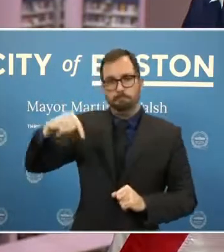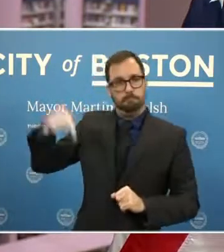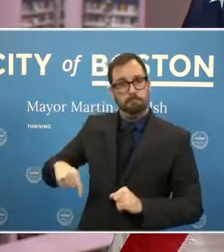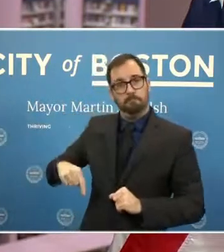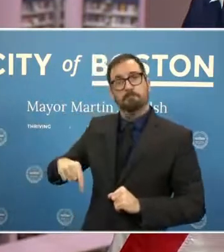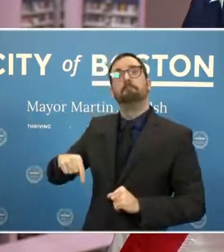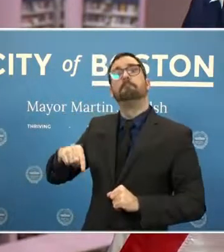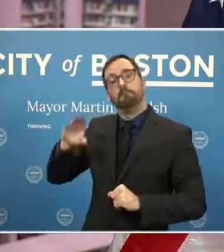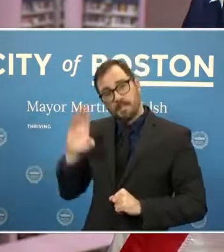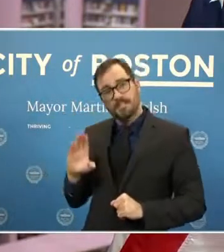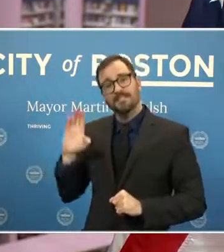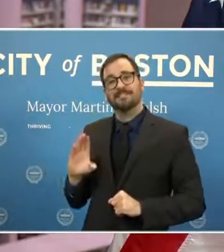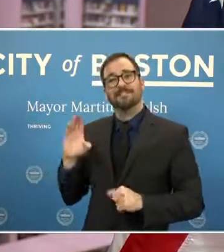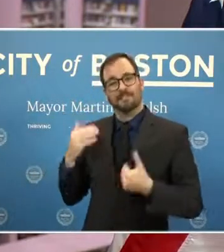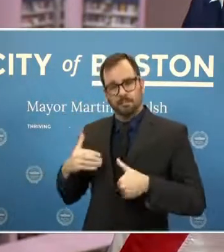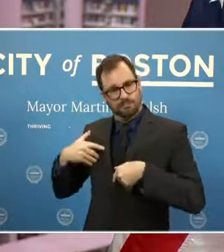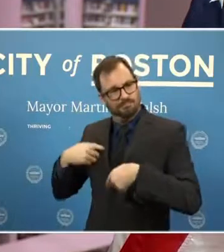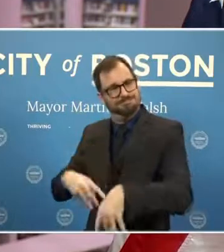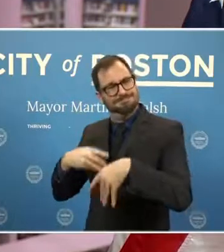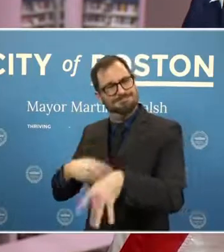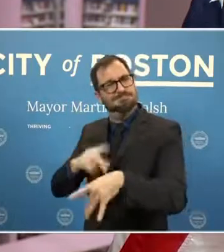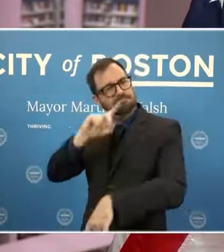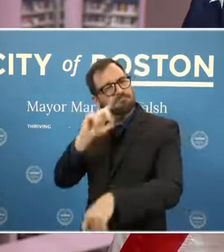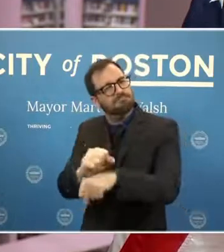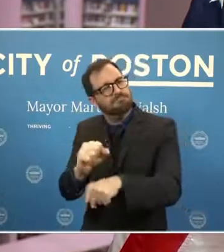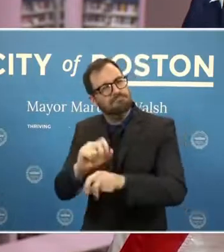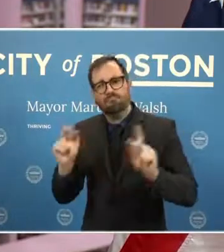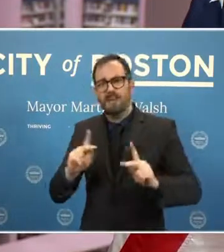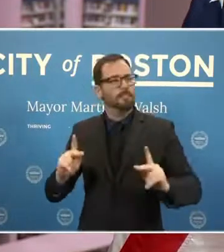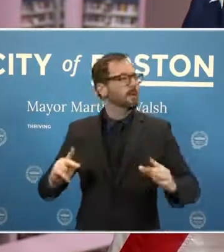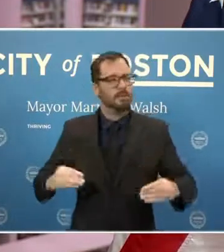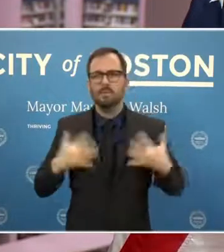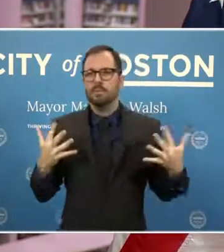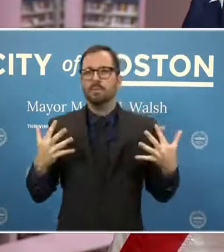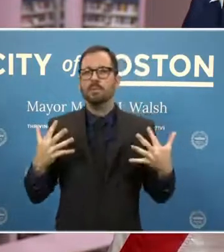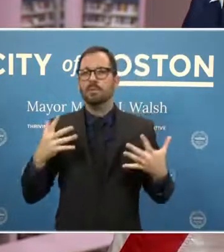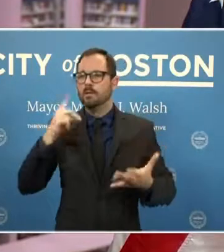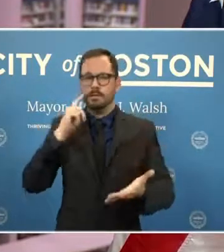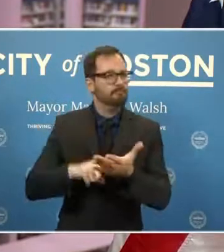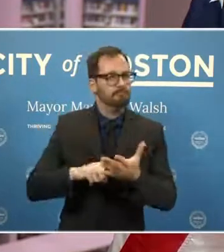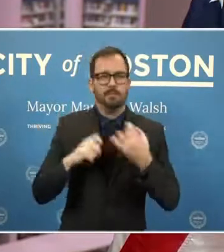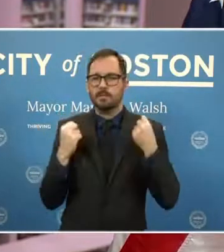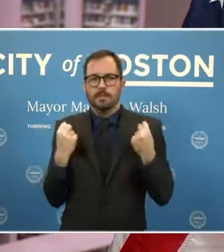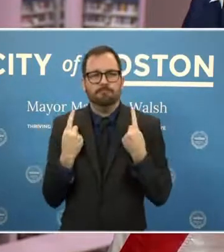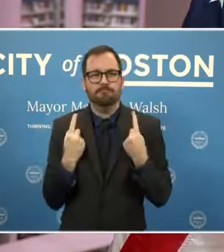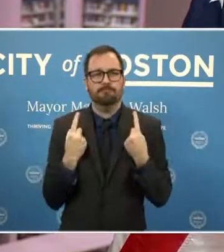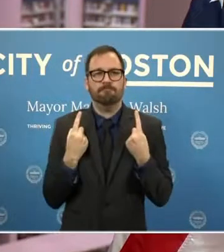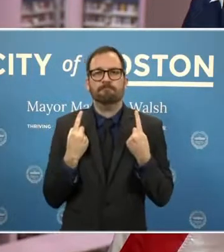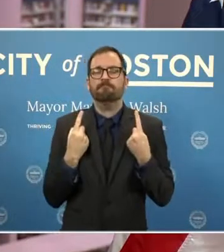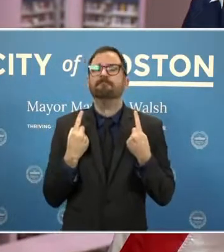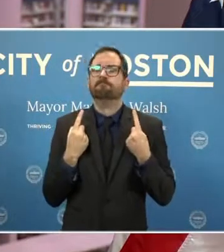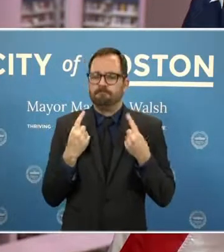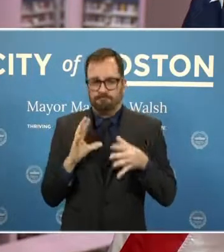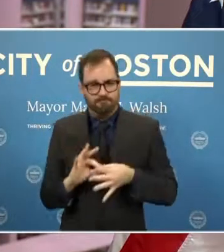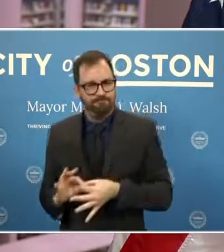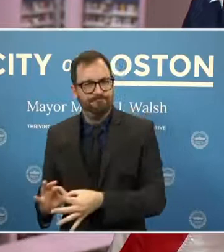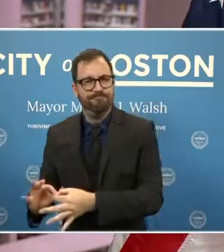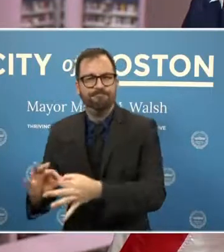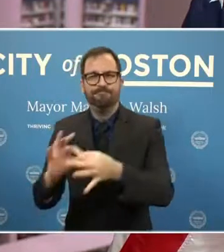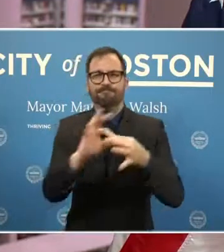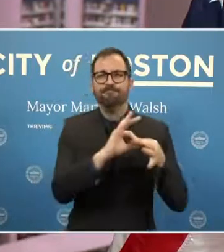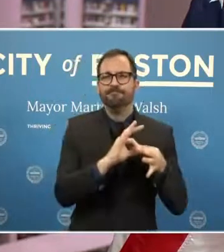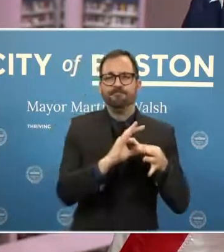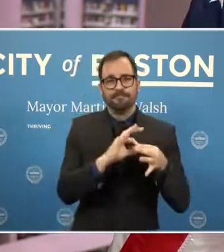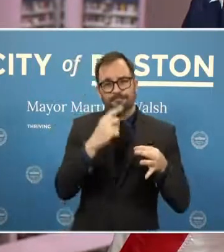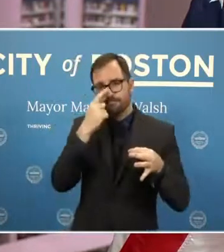Latino, Asian, and Indigenous people, standing together. The gravity of this moment weighed on me. I'm proud of the work